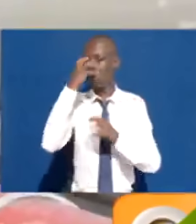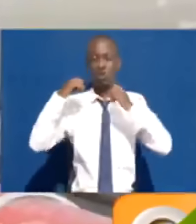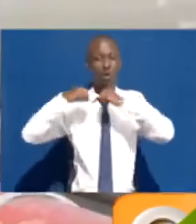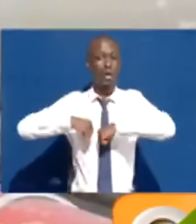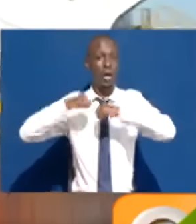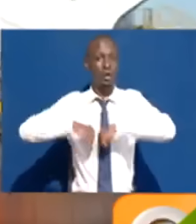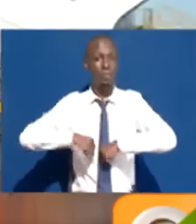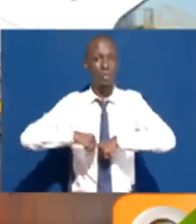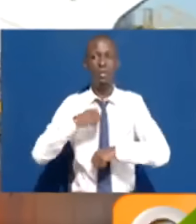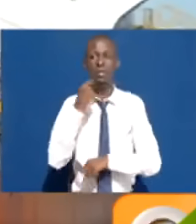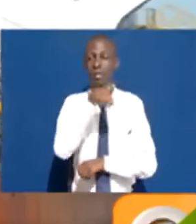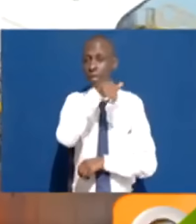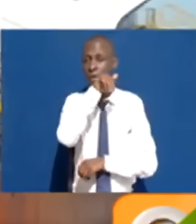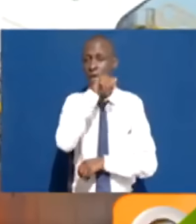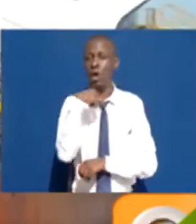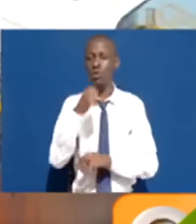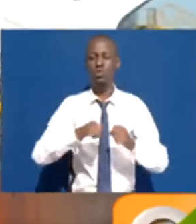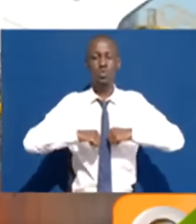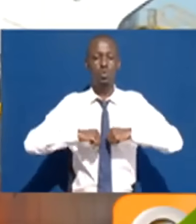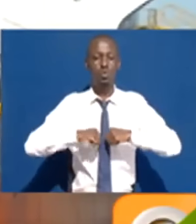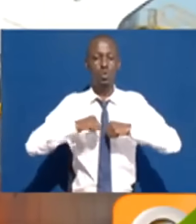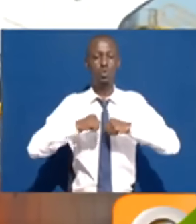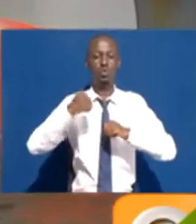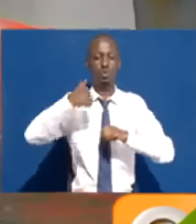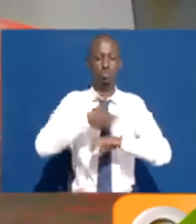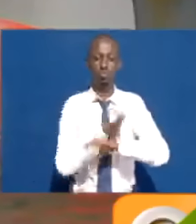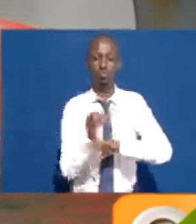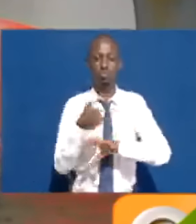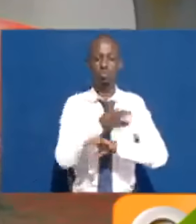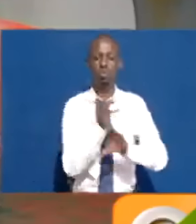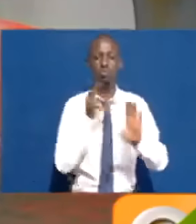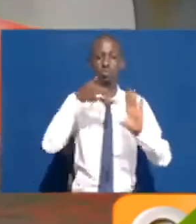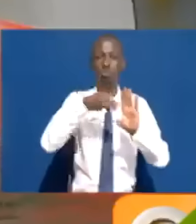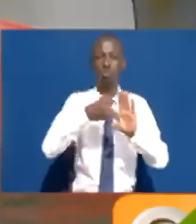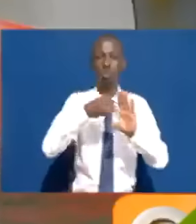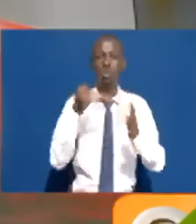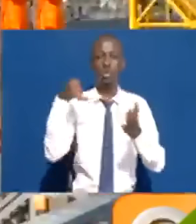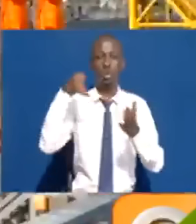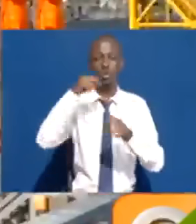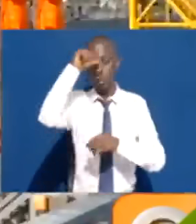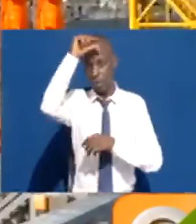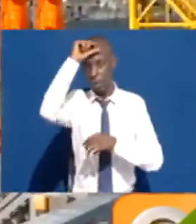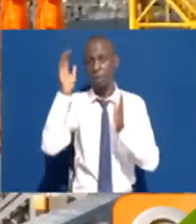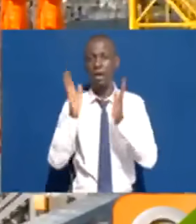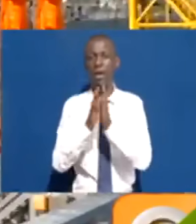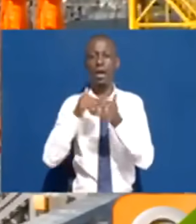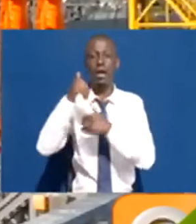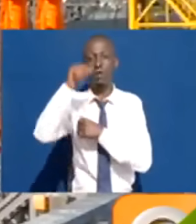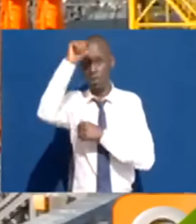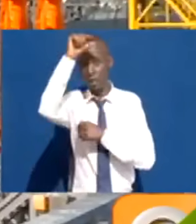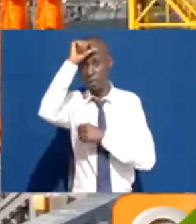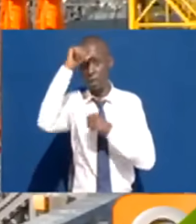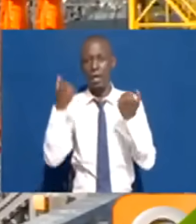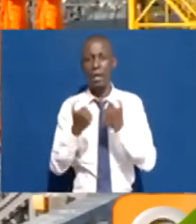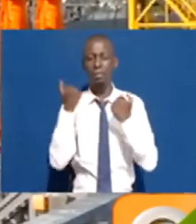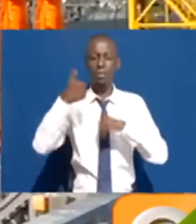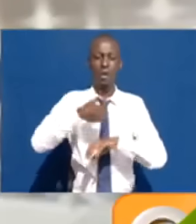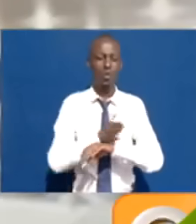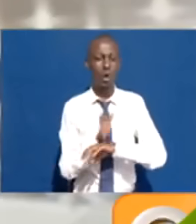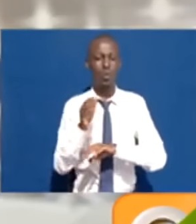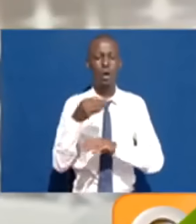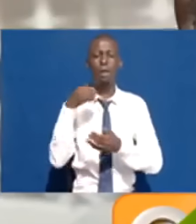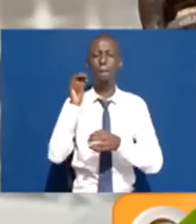further claimed that the oil cartels, who are both inside and outside government, are swimming in billions accumulated from the extra